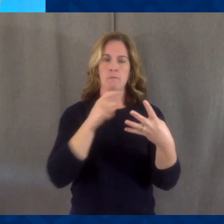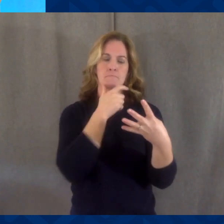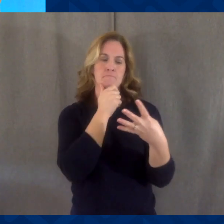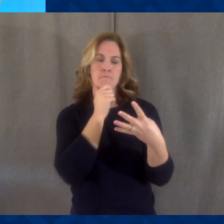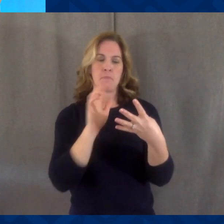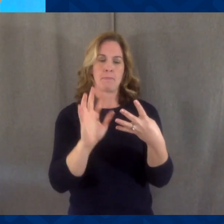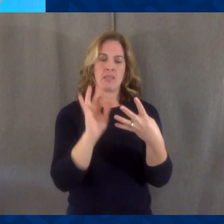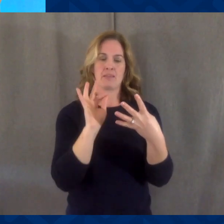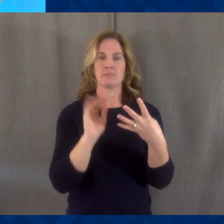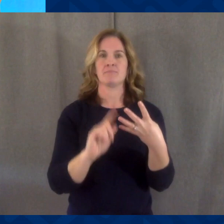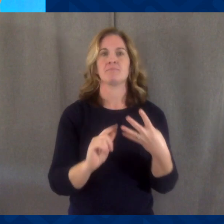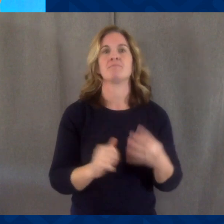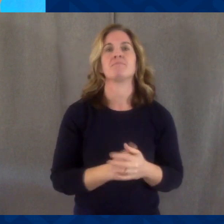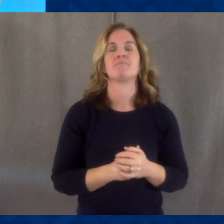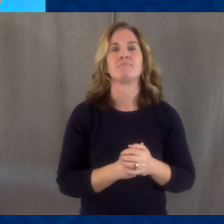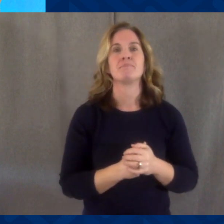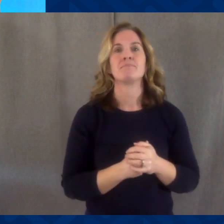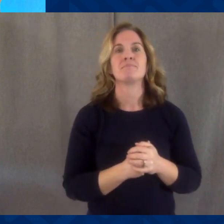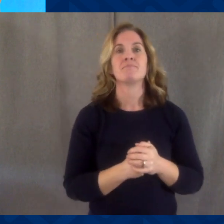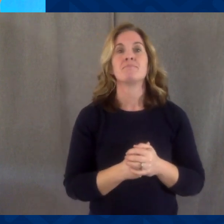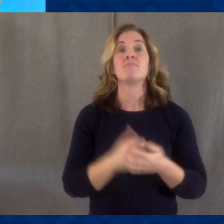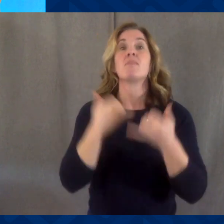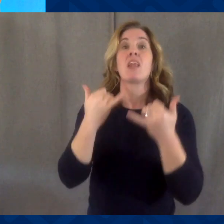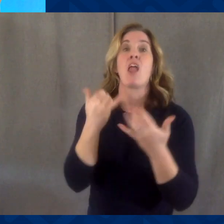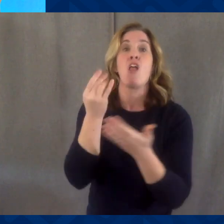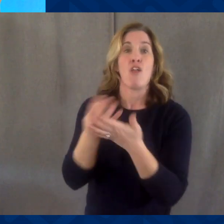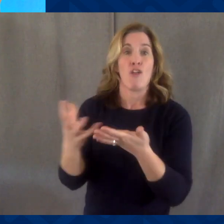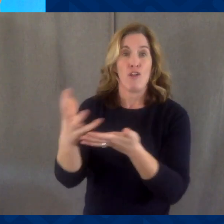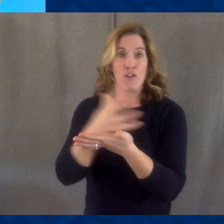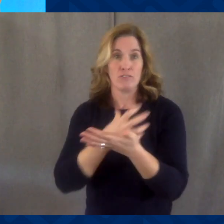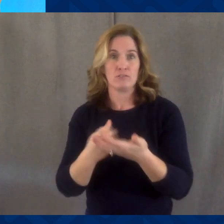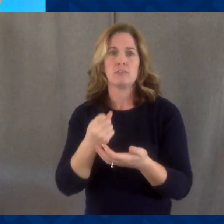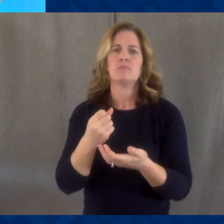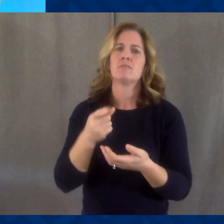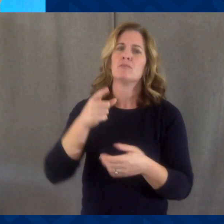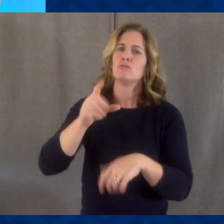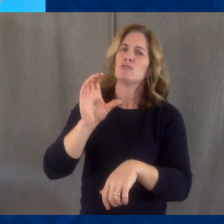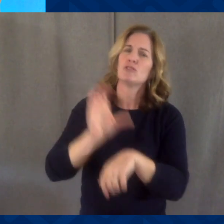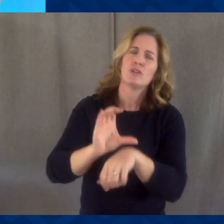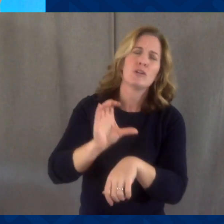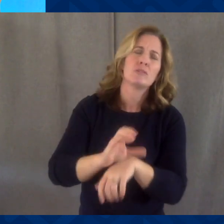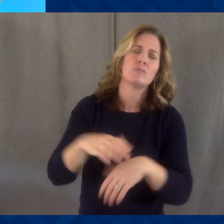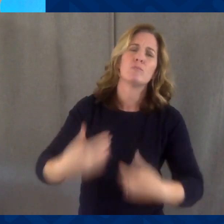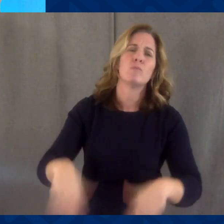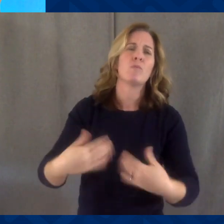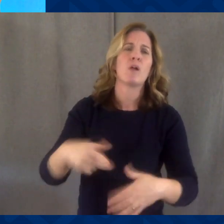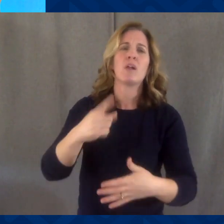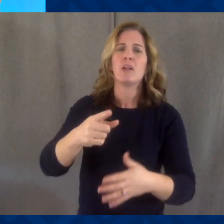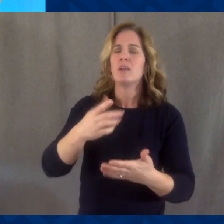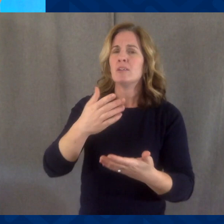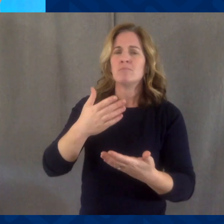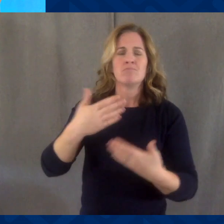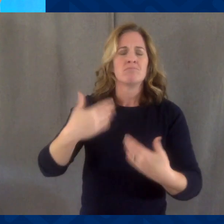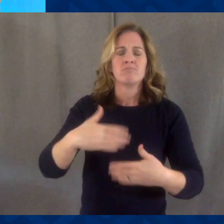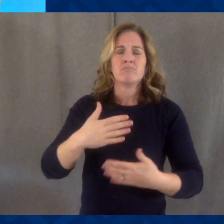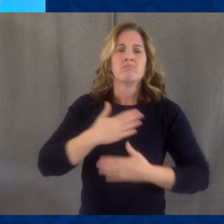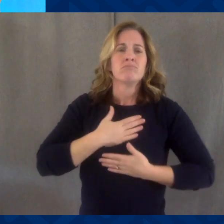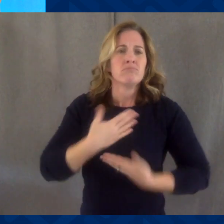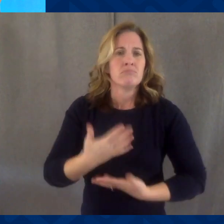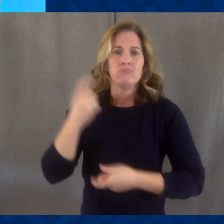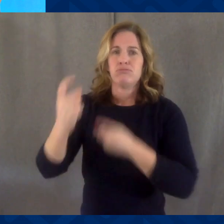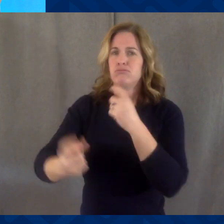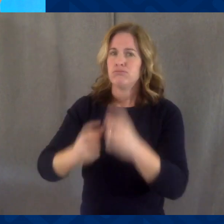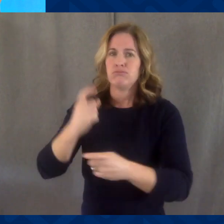our offering. You have been an incredibly generous church in an incredibly difficult year, and we